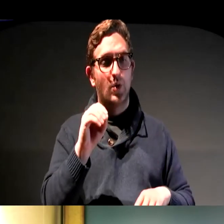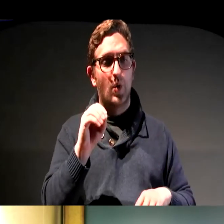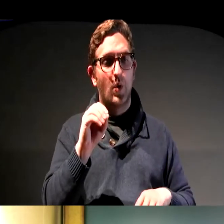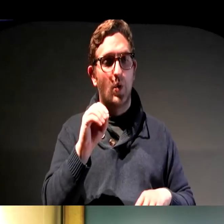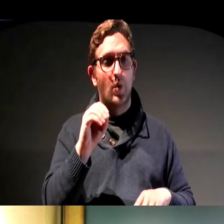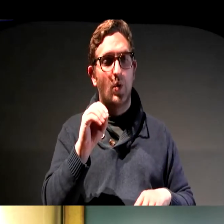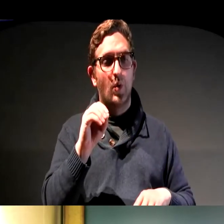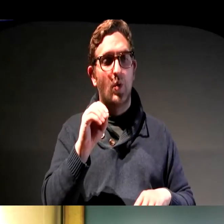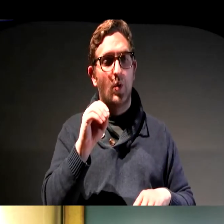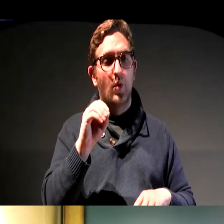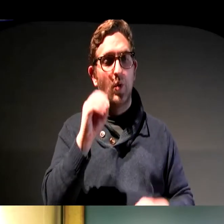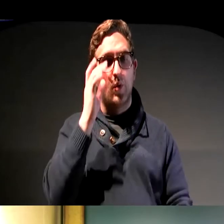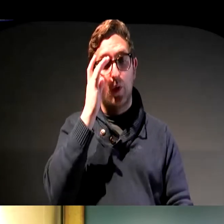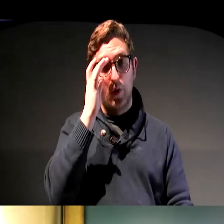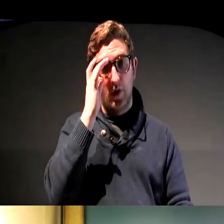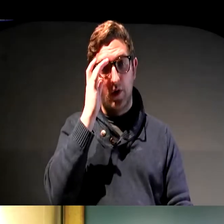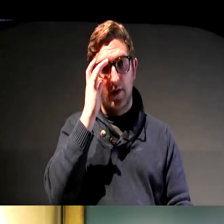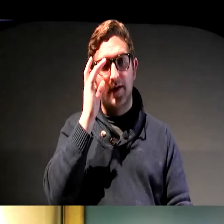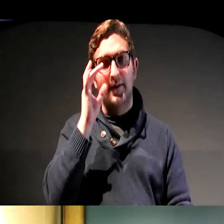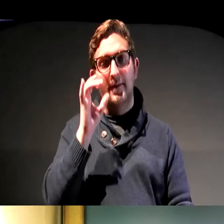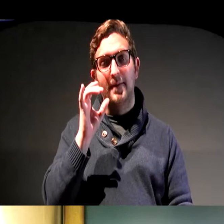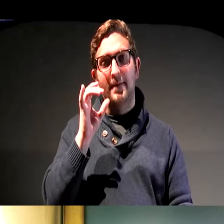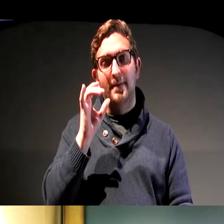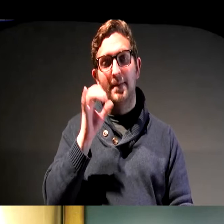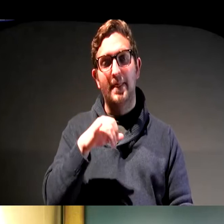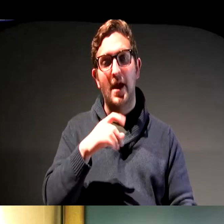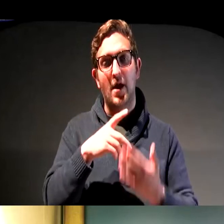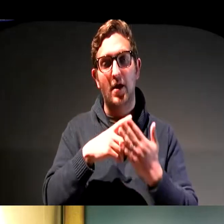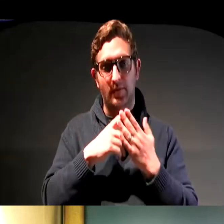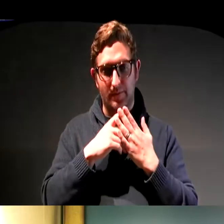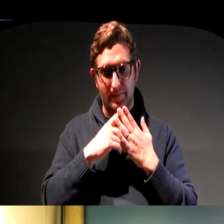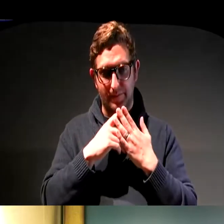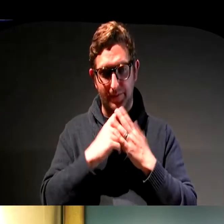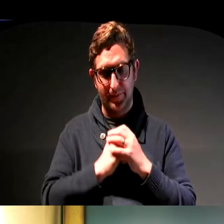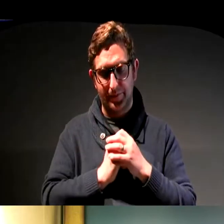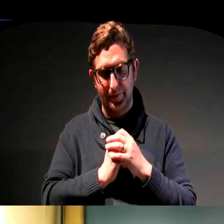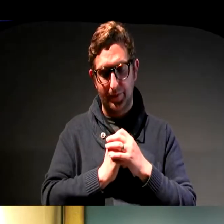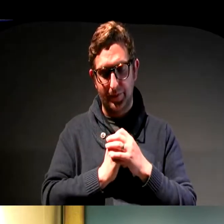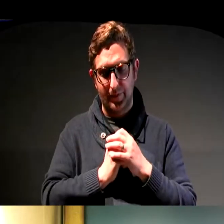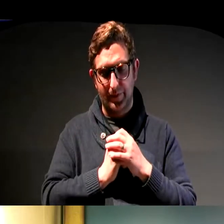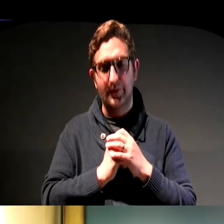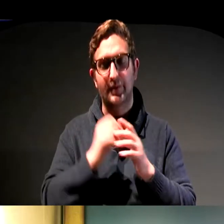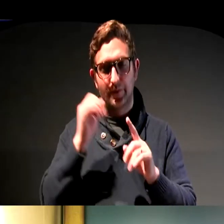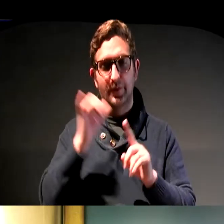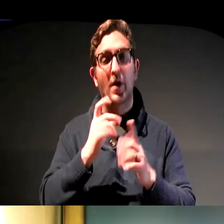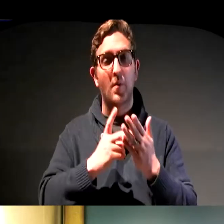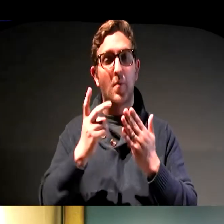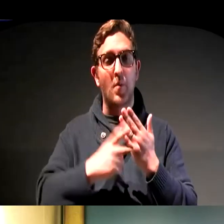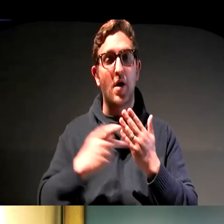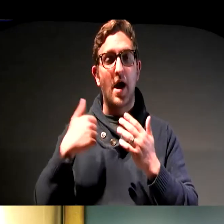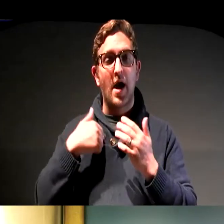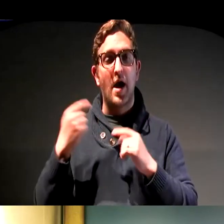that's when I did the program, I'm from Canada, and the visa that I came to the US on only allows